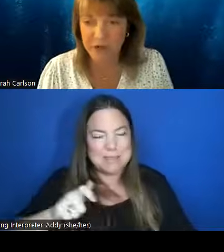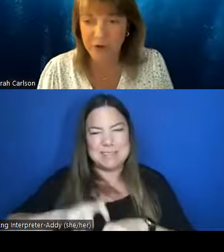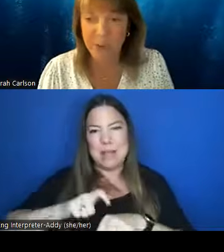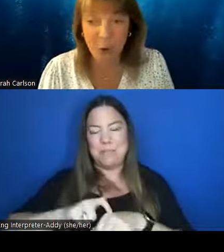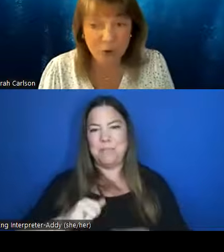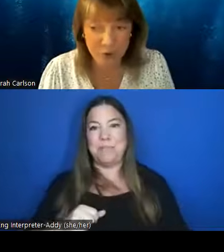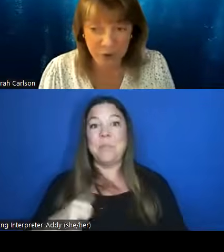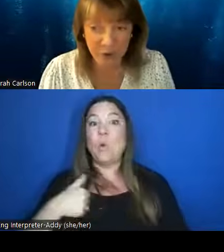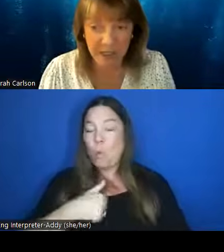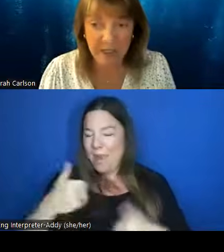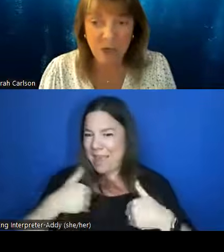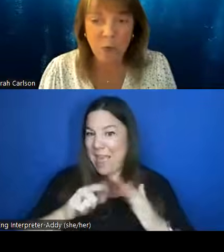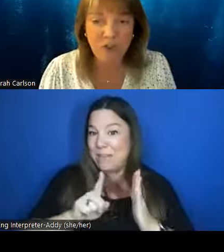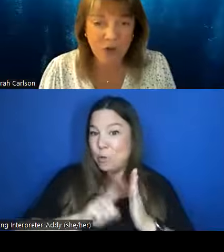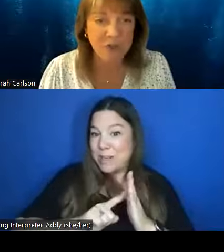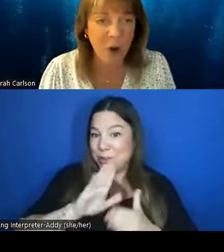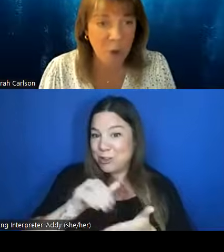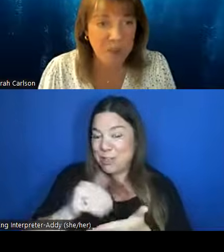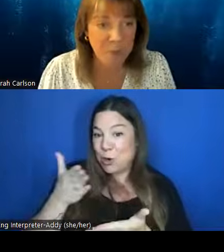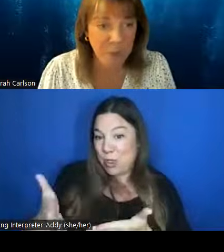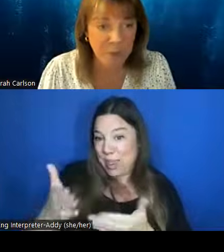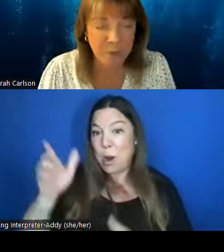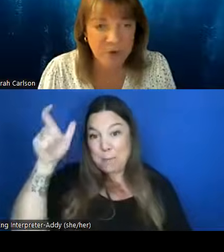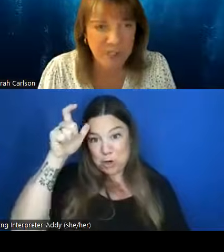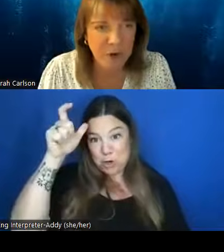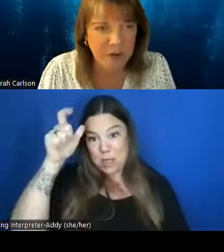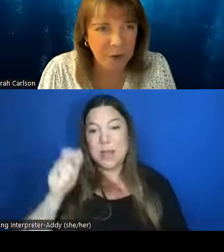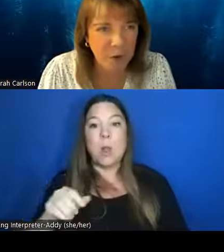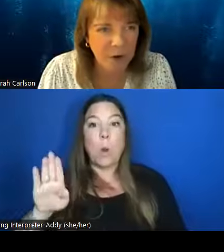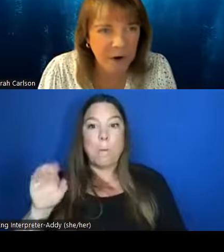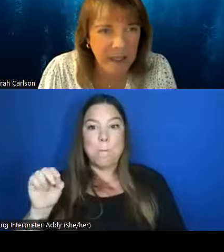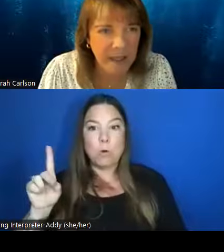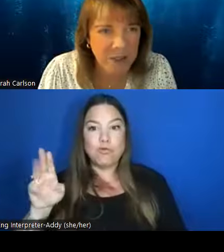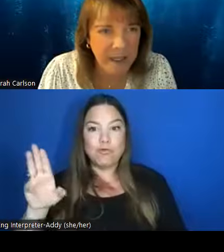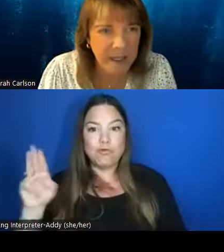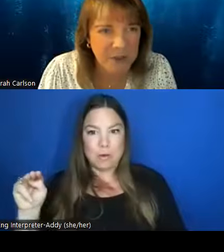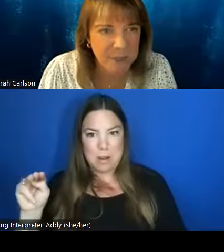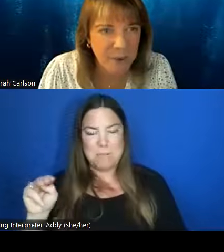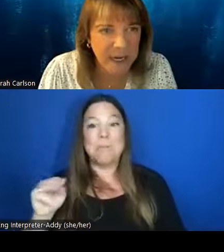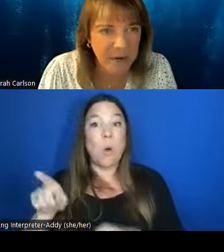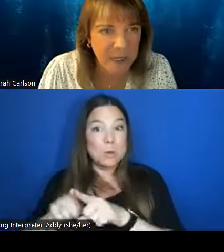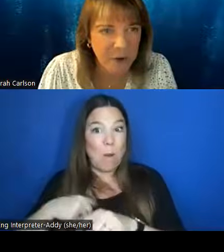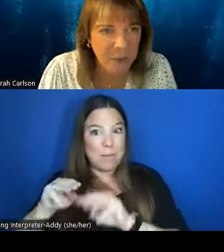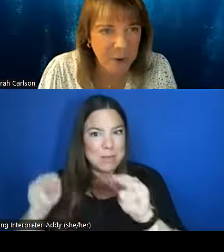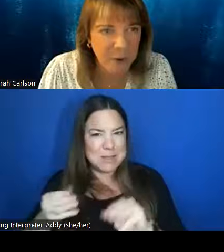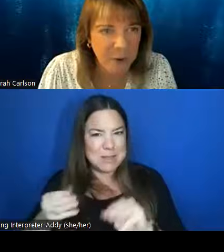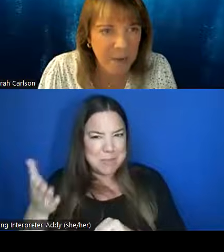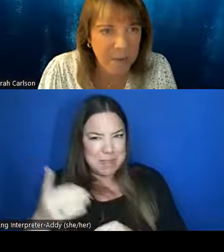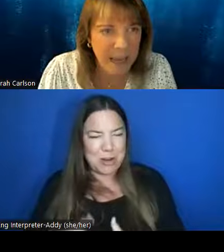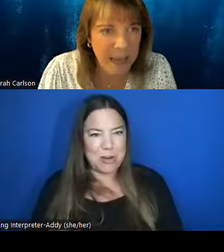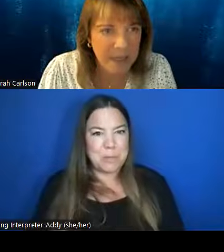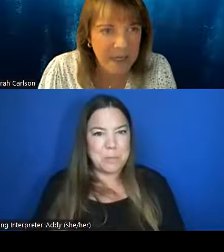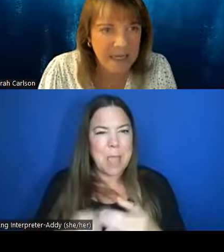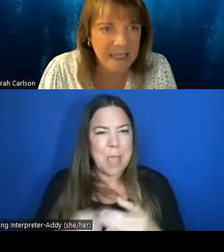research center in Bodrum, Turkey, which is also home to the Bodrum Museum of Underwater Archaeology. And I'll just point out here, Bodrum on